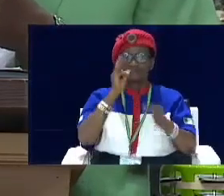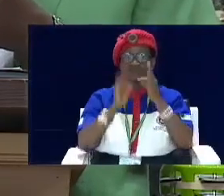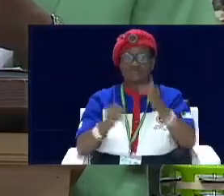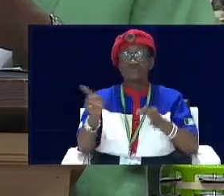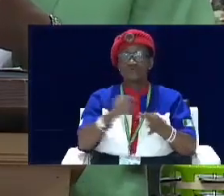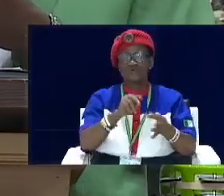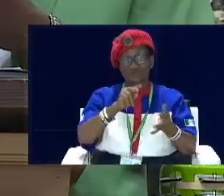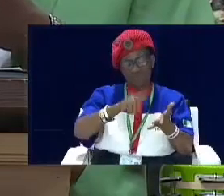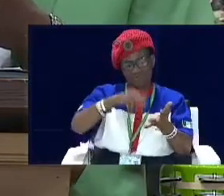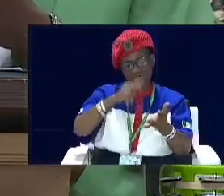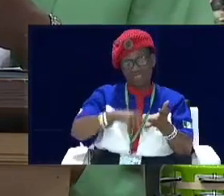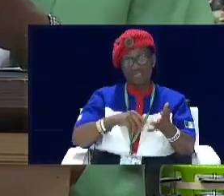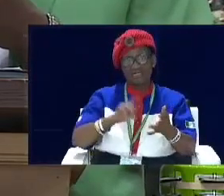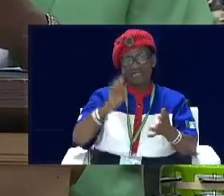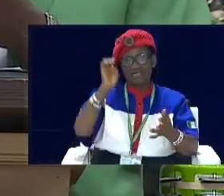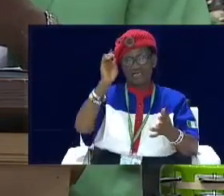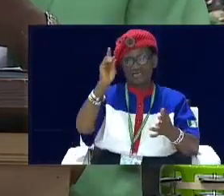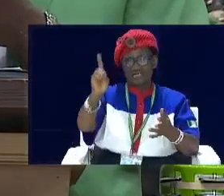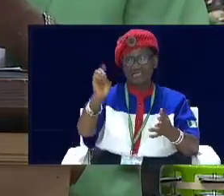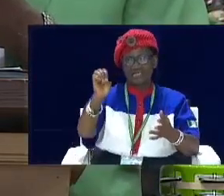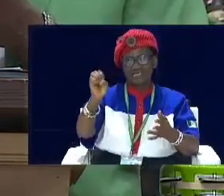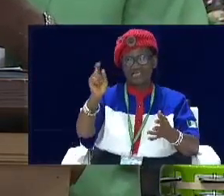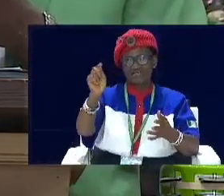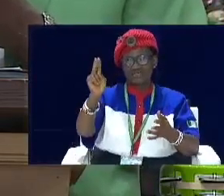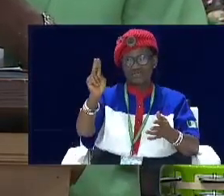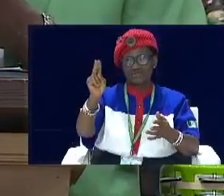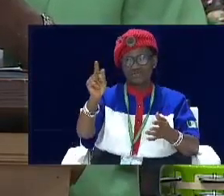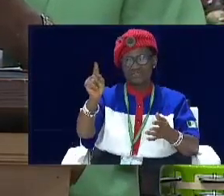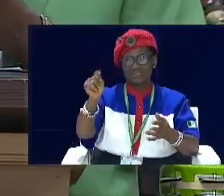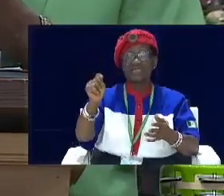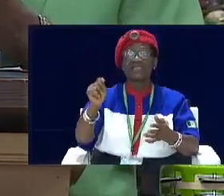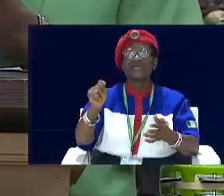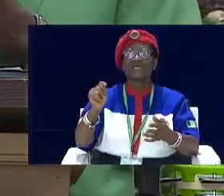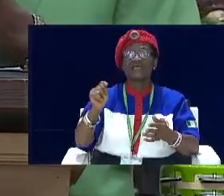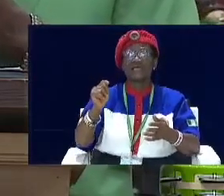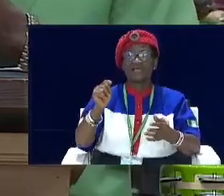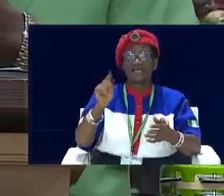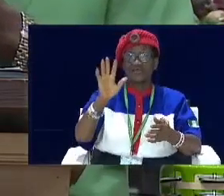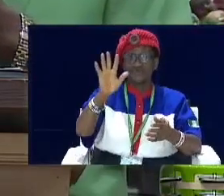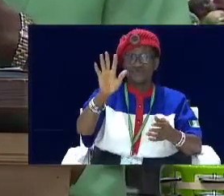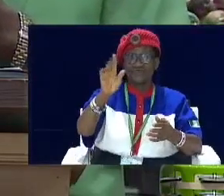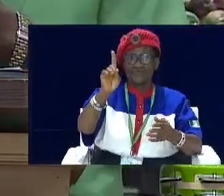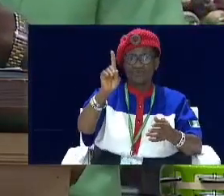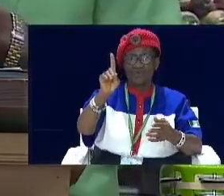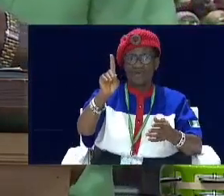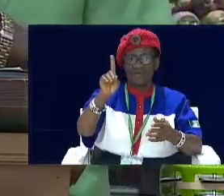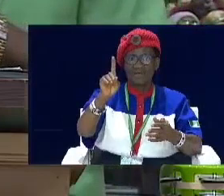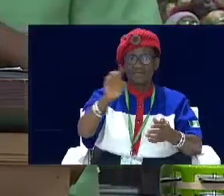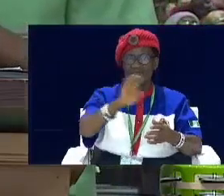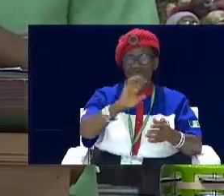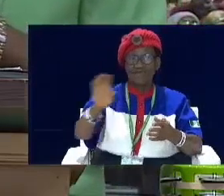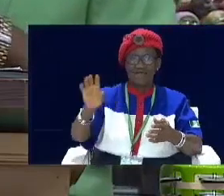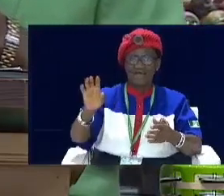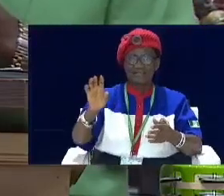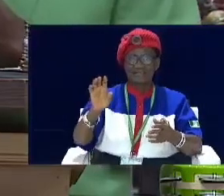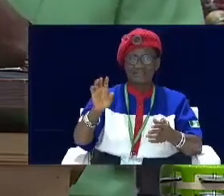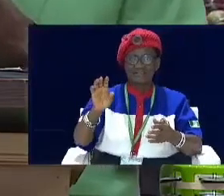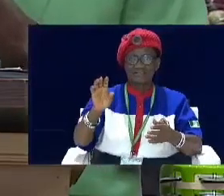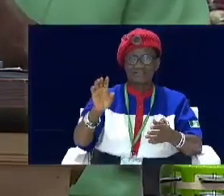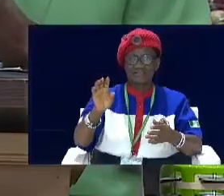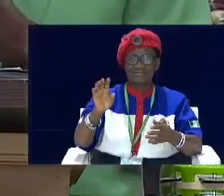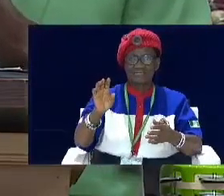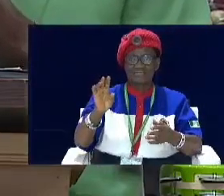chapter 21 from verse 15 to 17. Ti o ba ka iwe Deuteronomy ori kokanlelogun ese keedogun